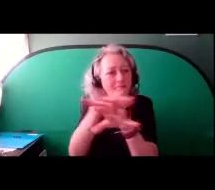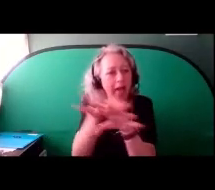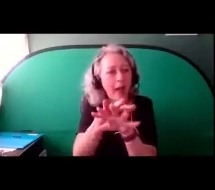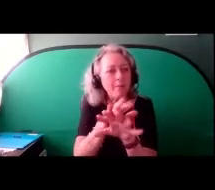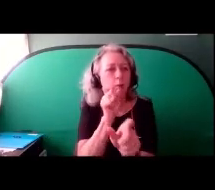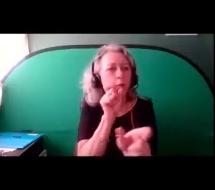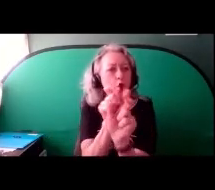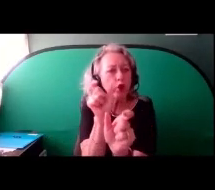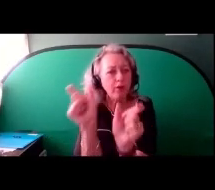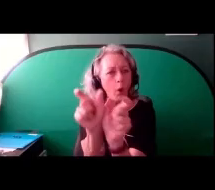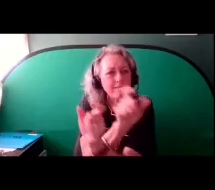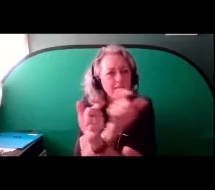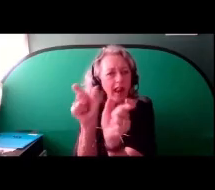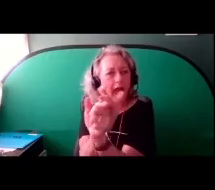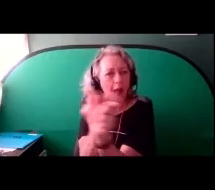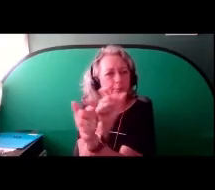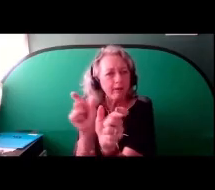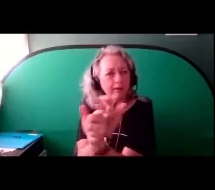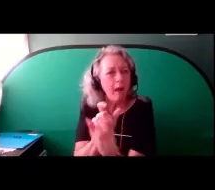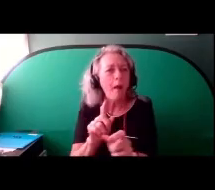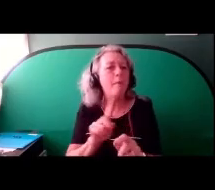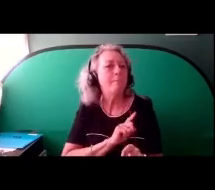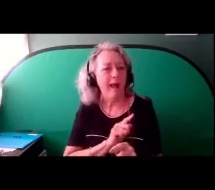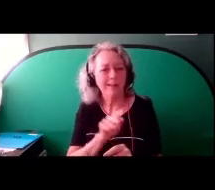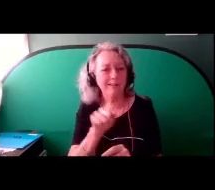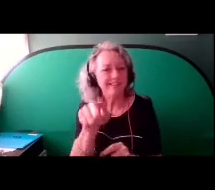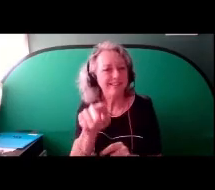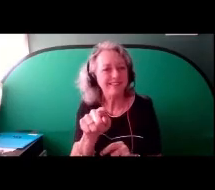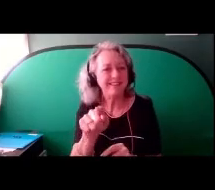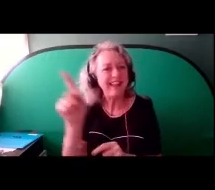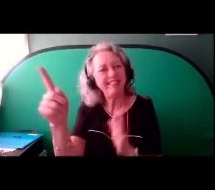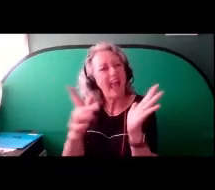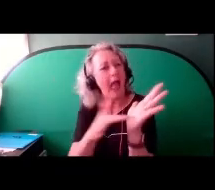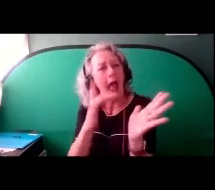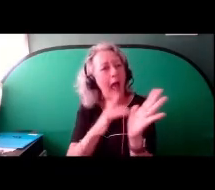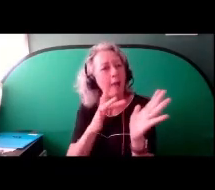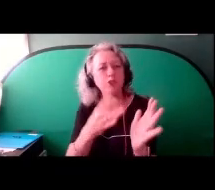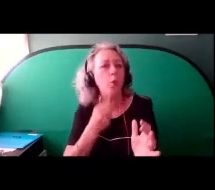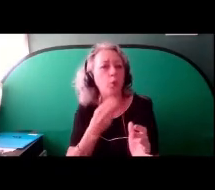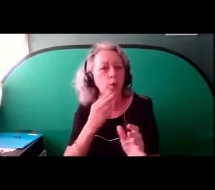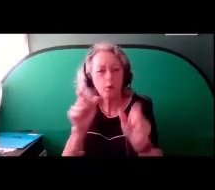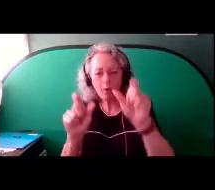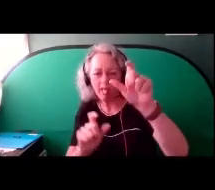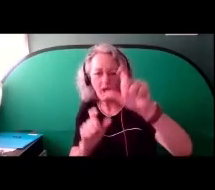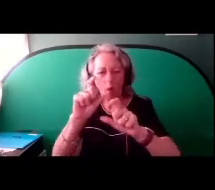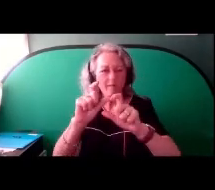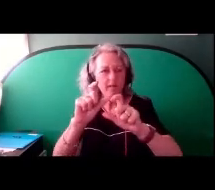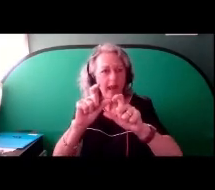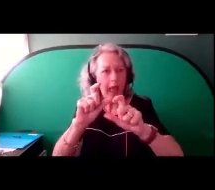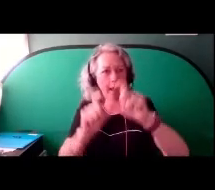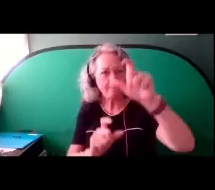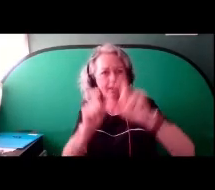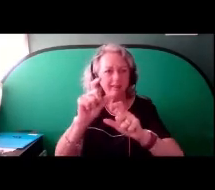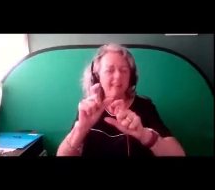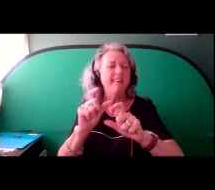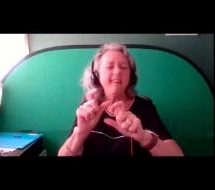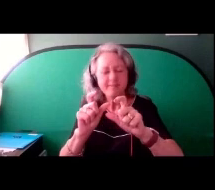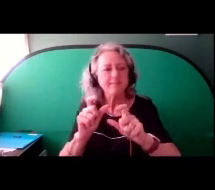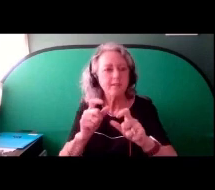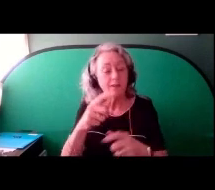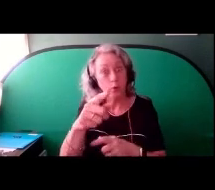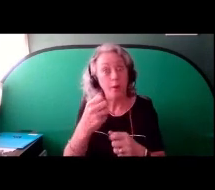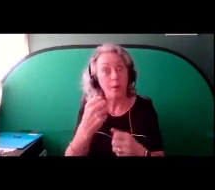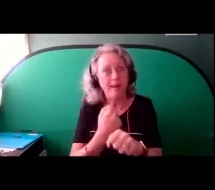with the text. The text sort of the top line overlaps the bottom line when you can see some text, and the larger text